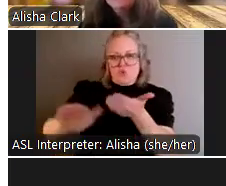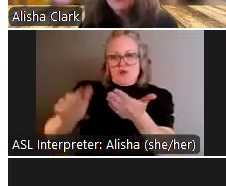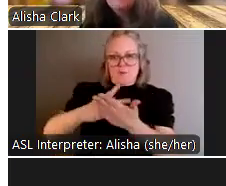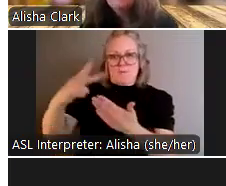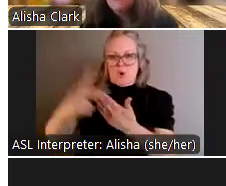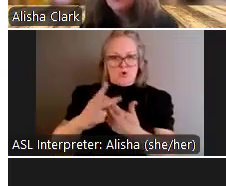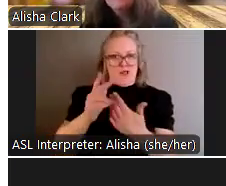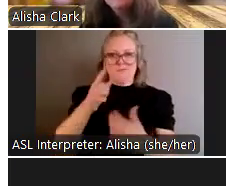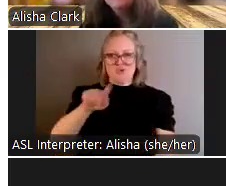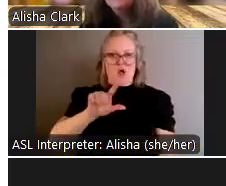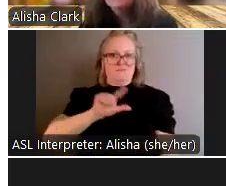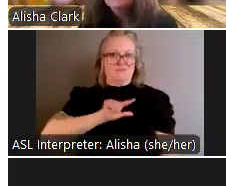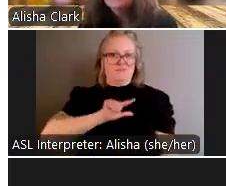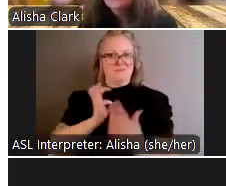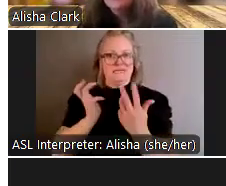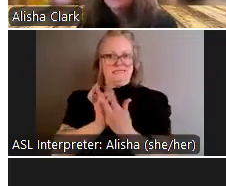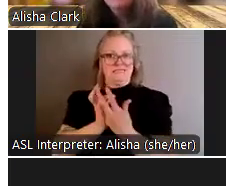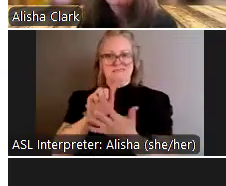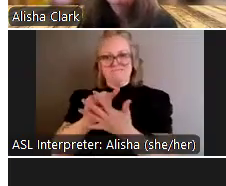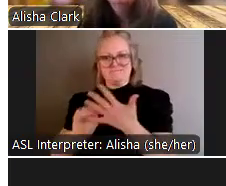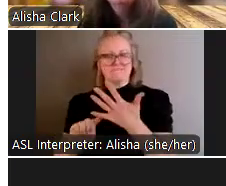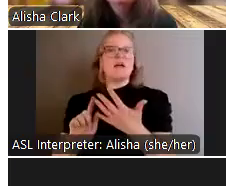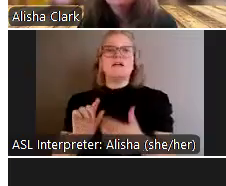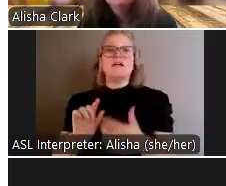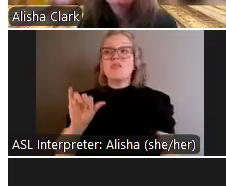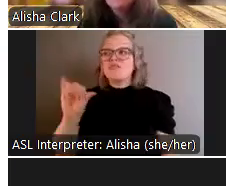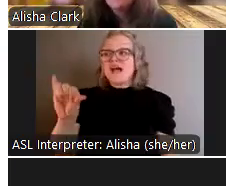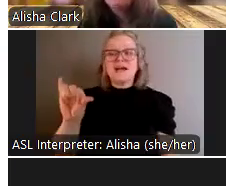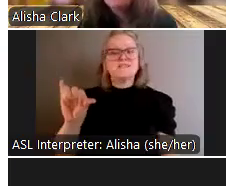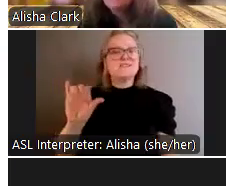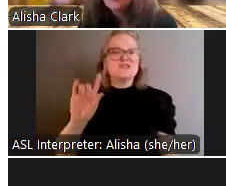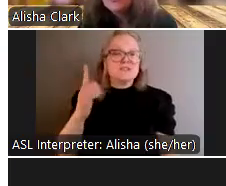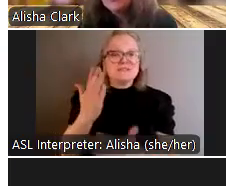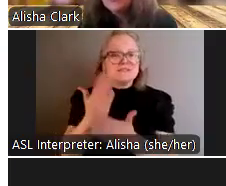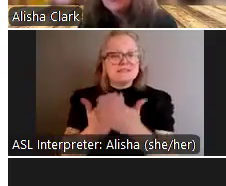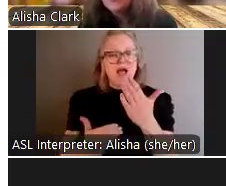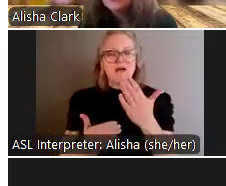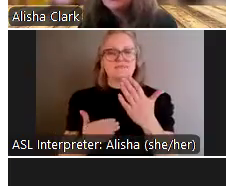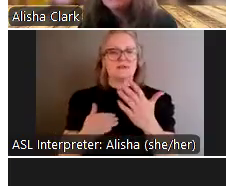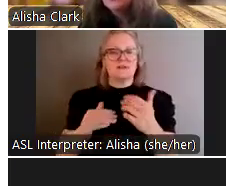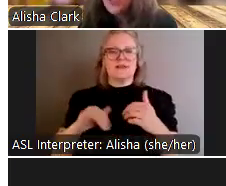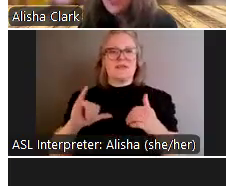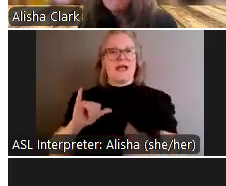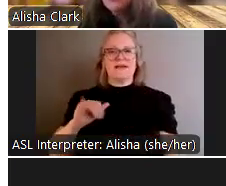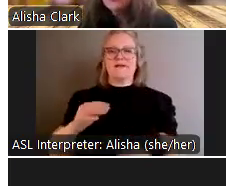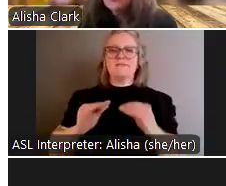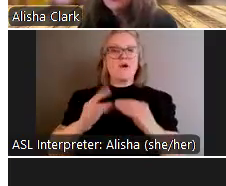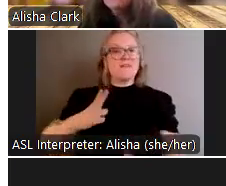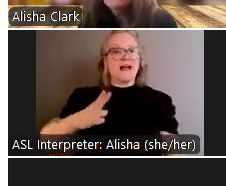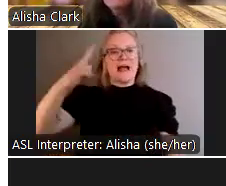meet for. And this is going to be just some high-level criteria, making sure that you